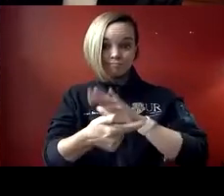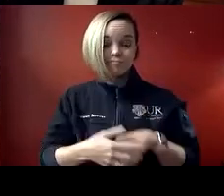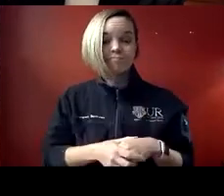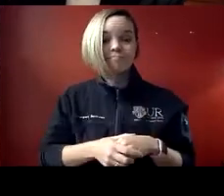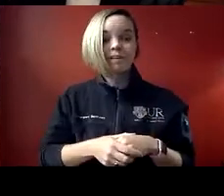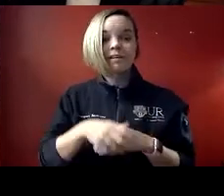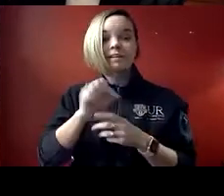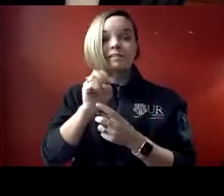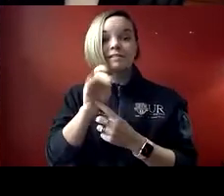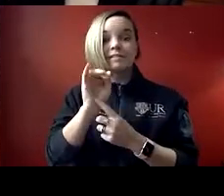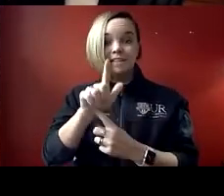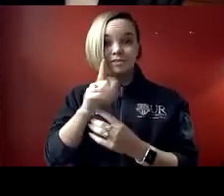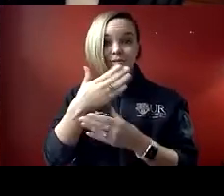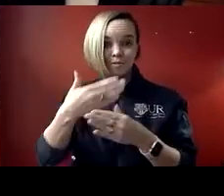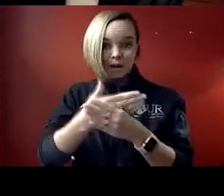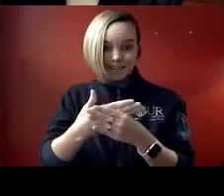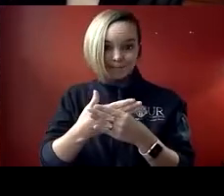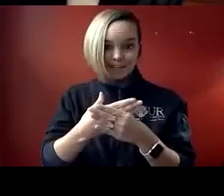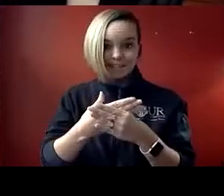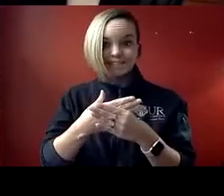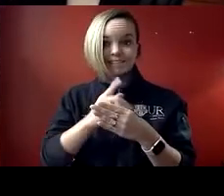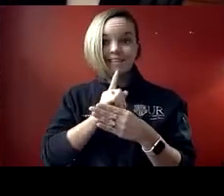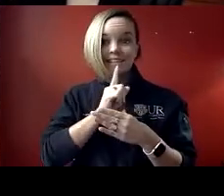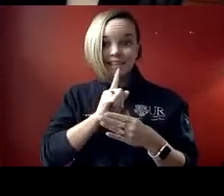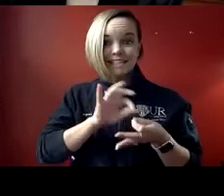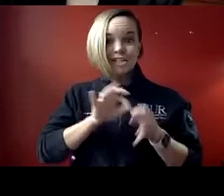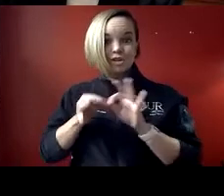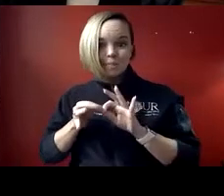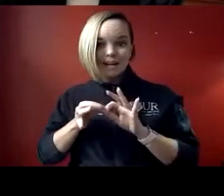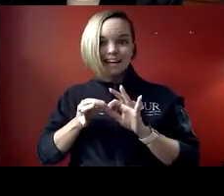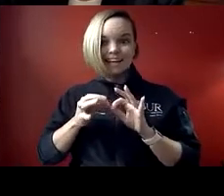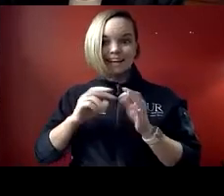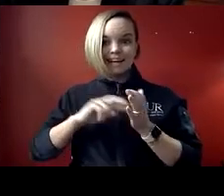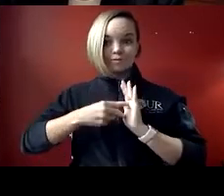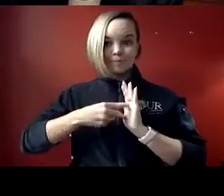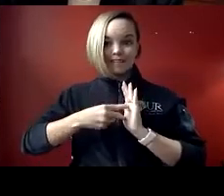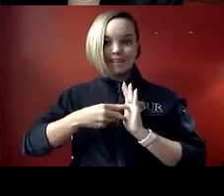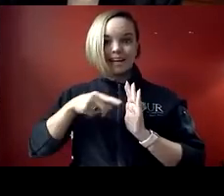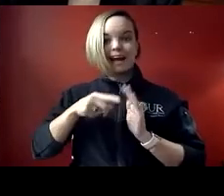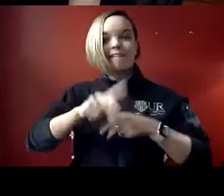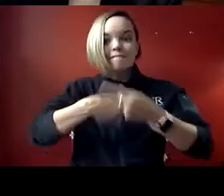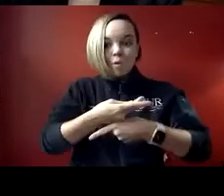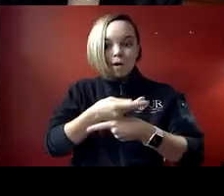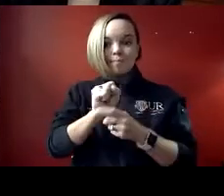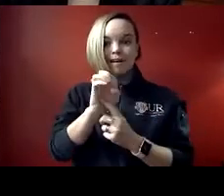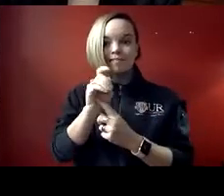Sexual harassment is interpreted as a form of sexual discrimination as